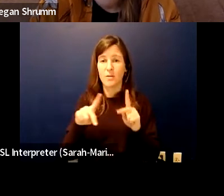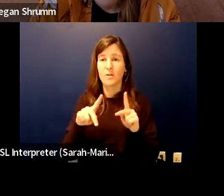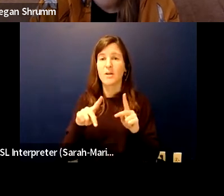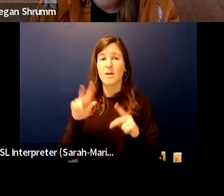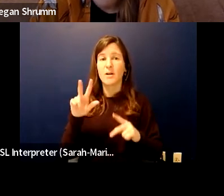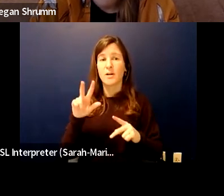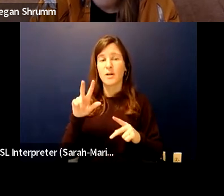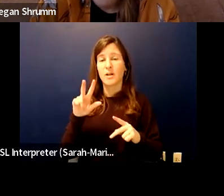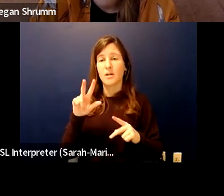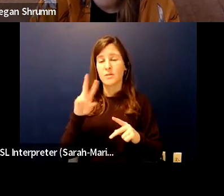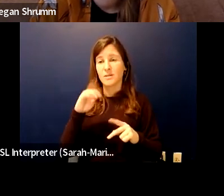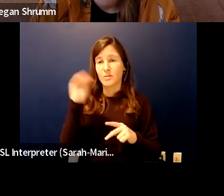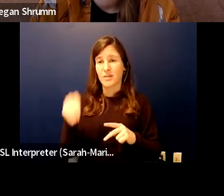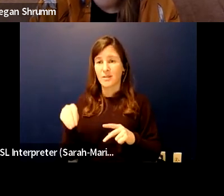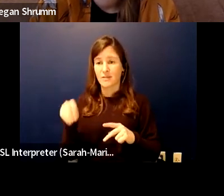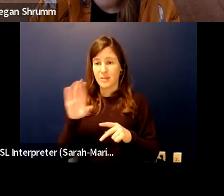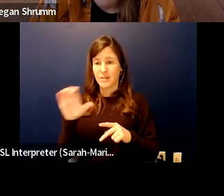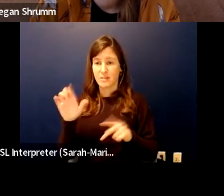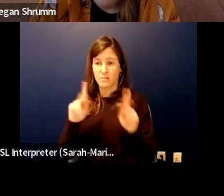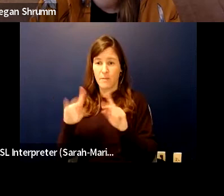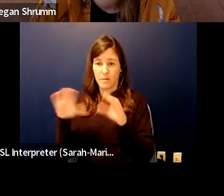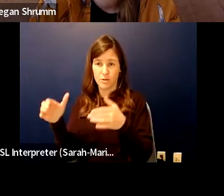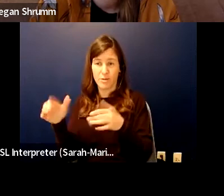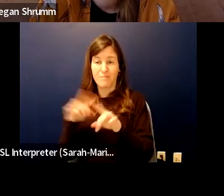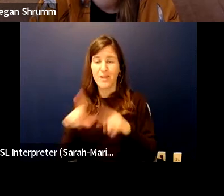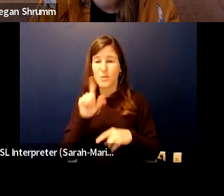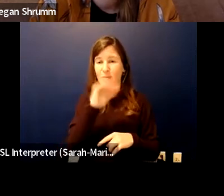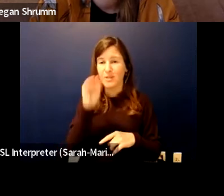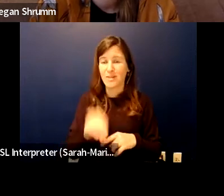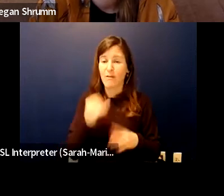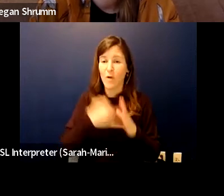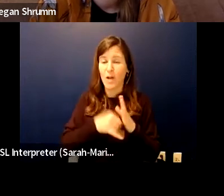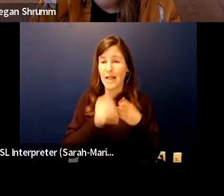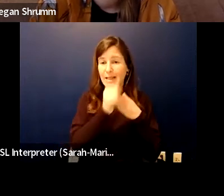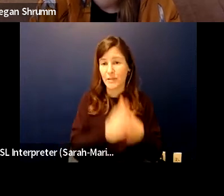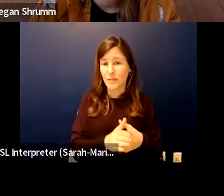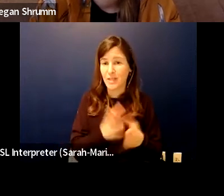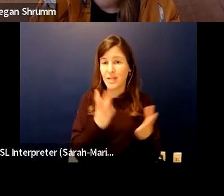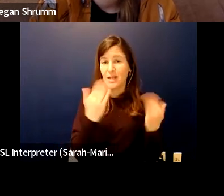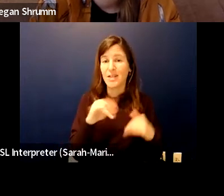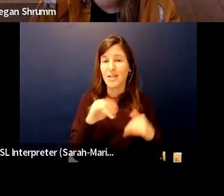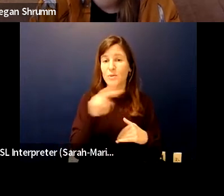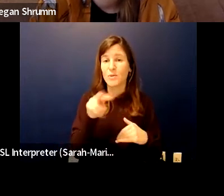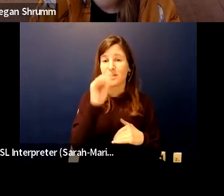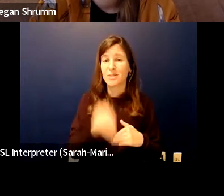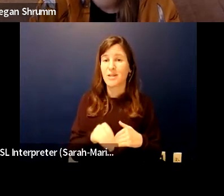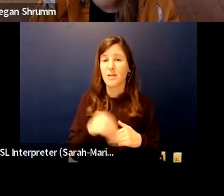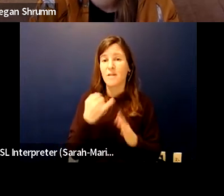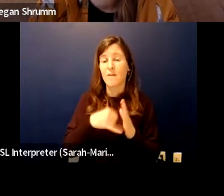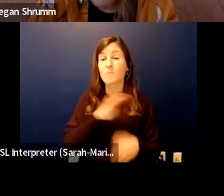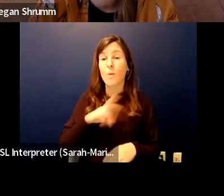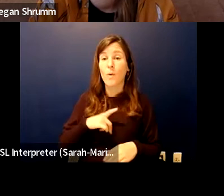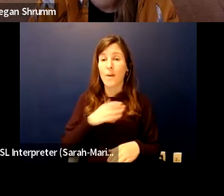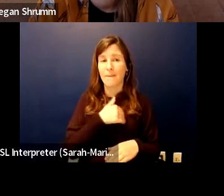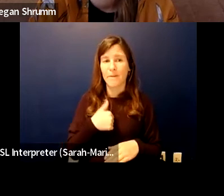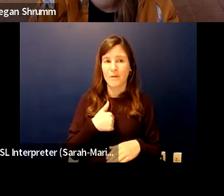but only 20% of arts leaders and 22% of arts board members.